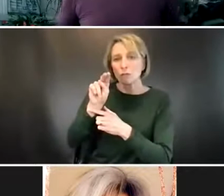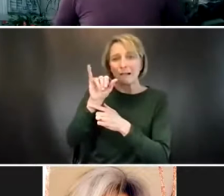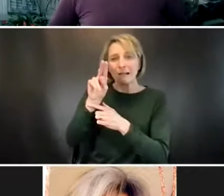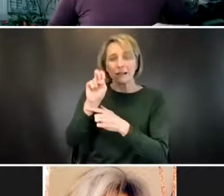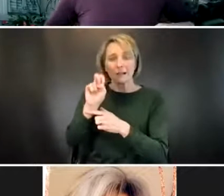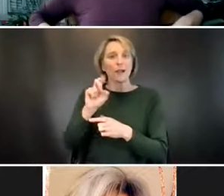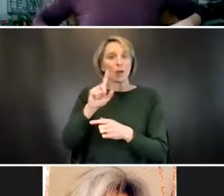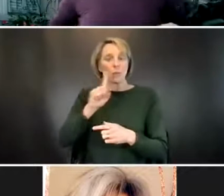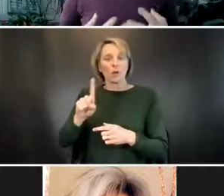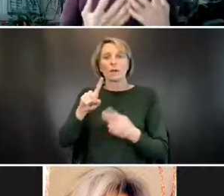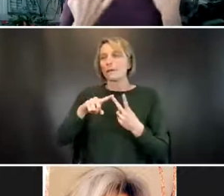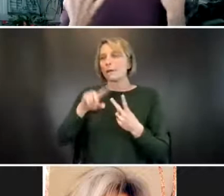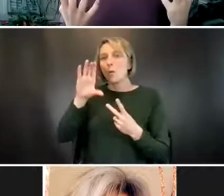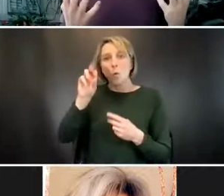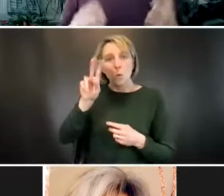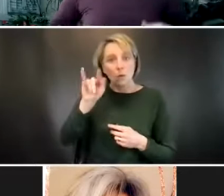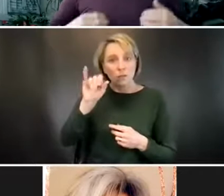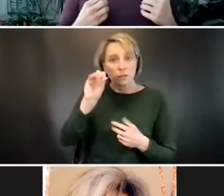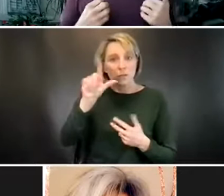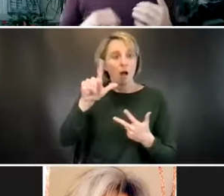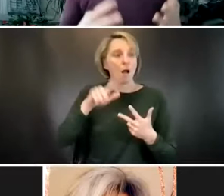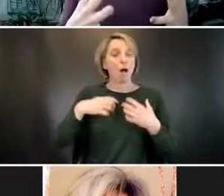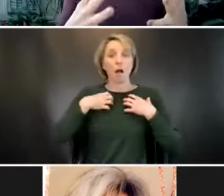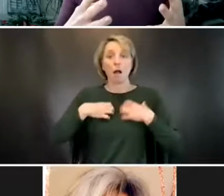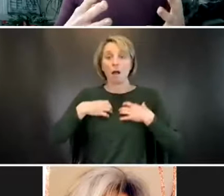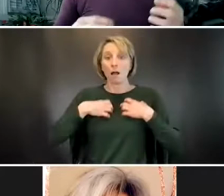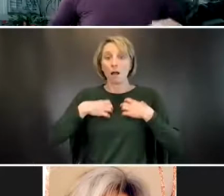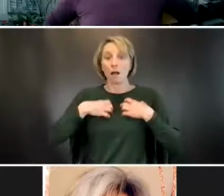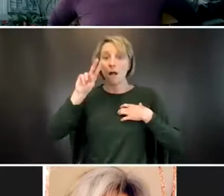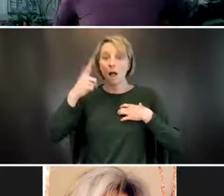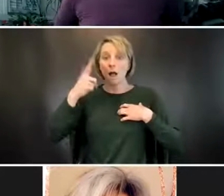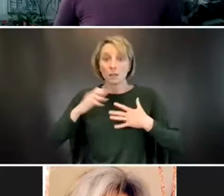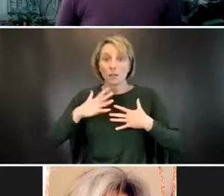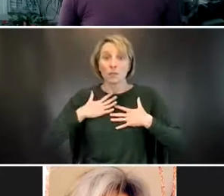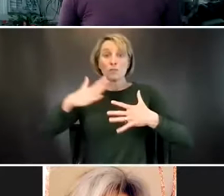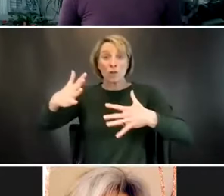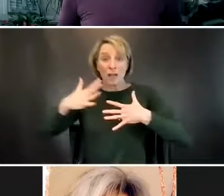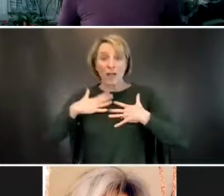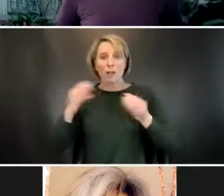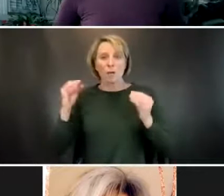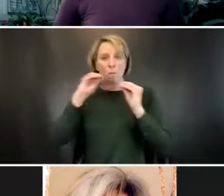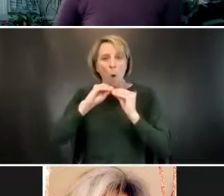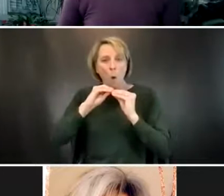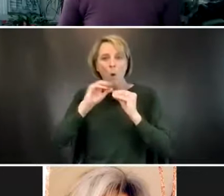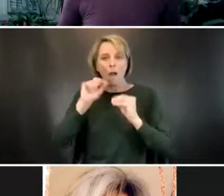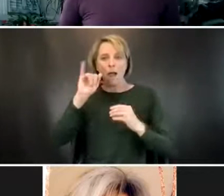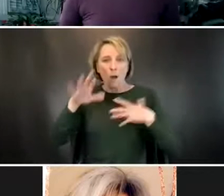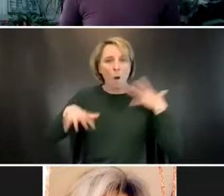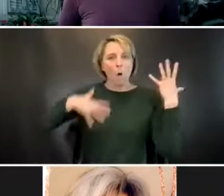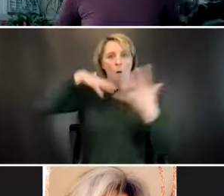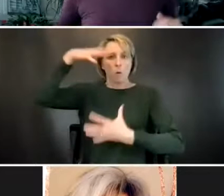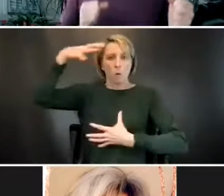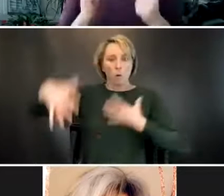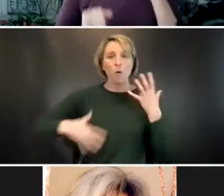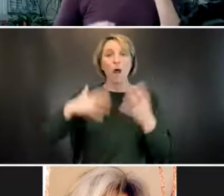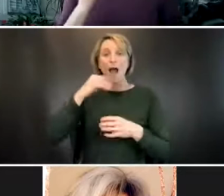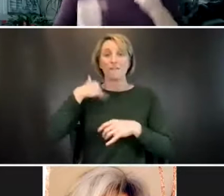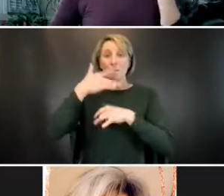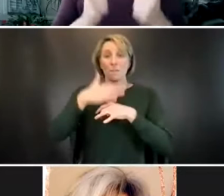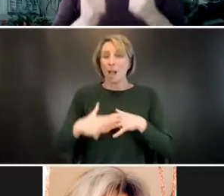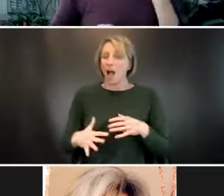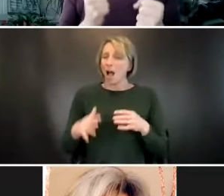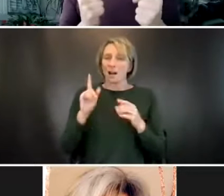up, the extra oxygen to the lungs would have been discharged, the blood that is now in those large muscles would